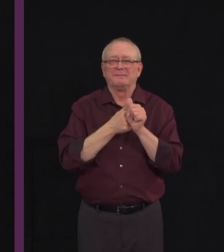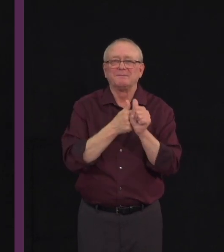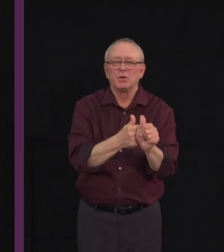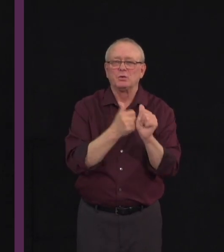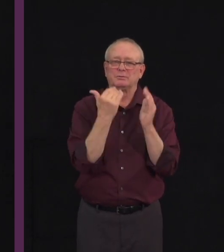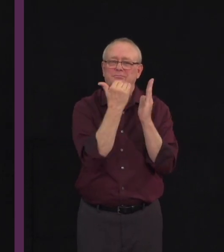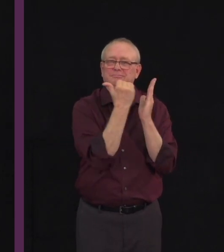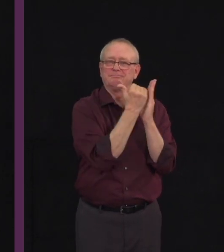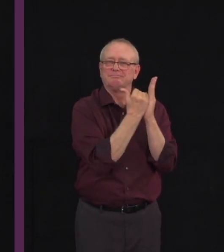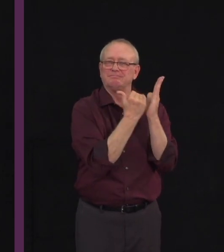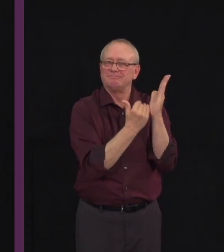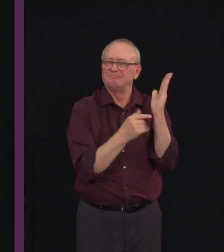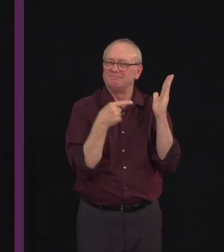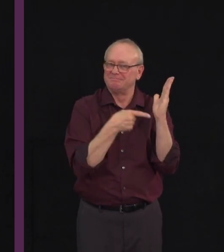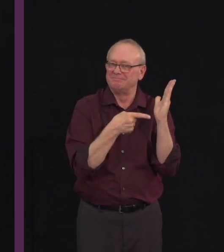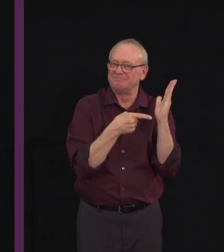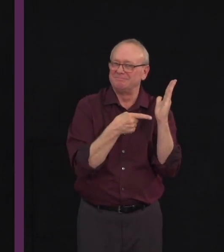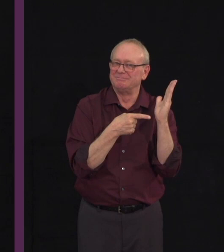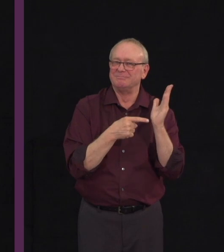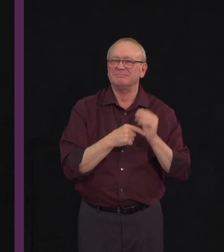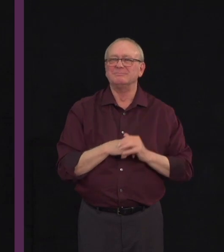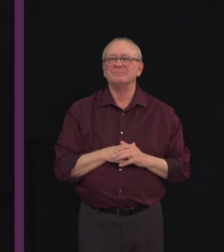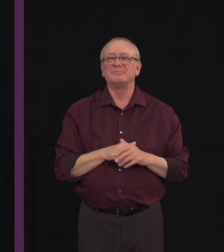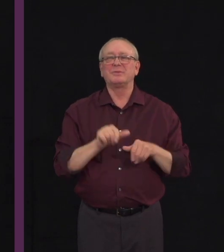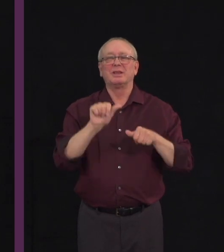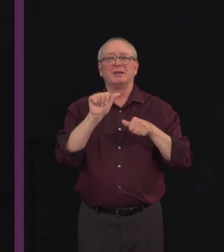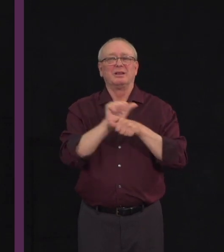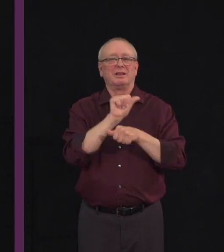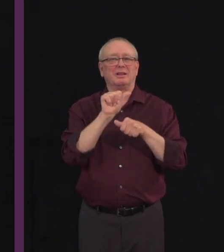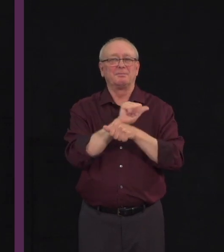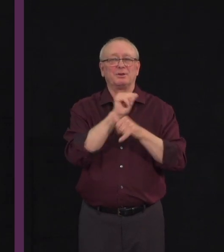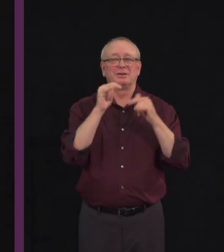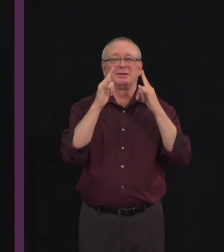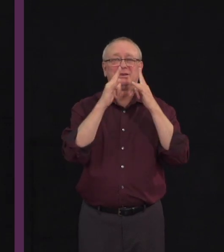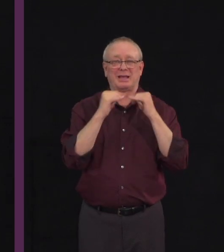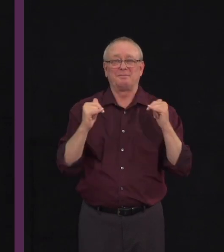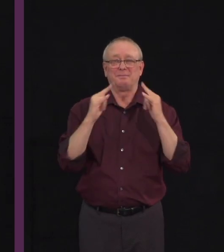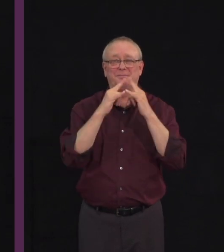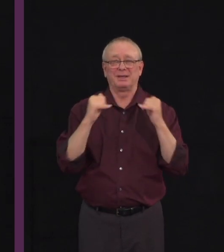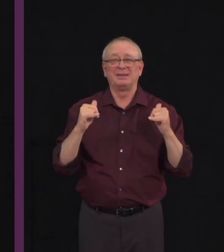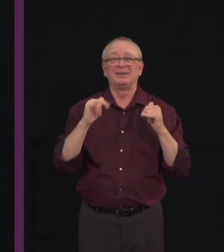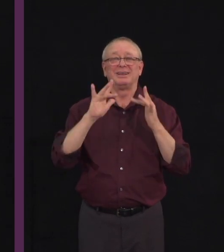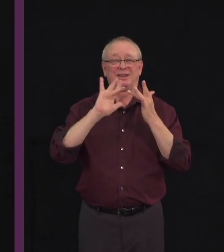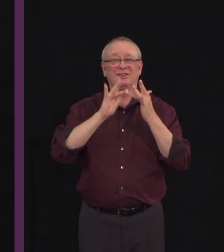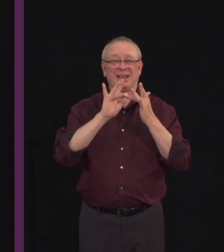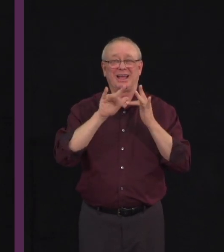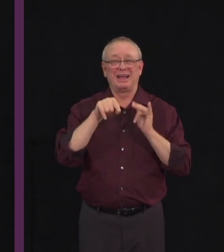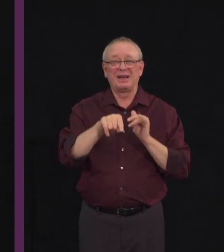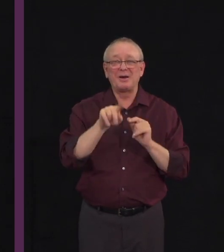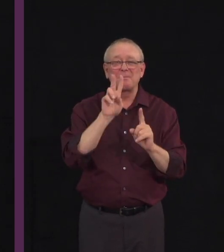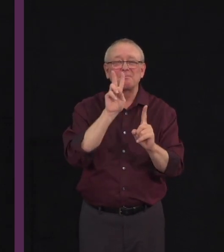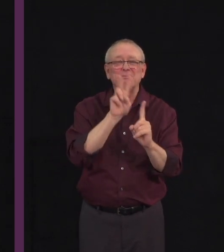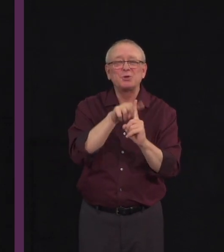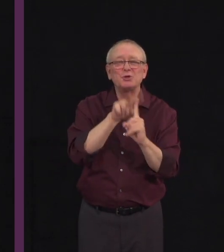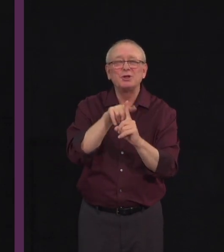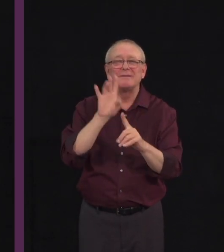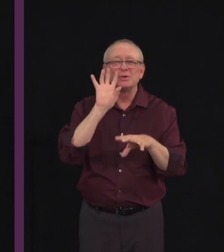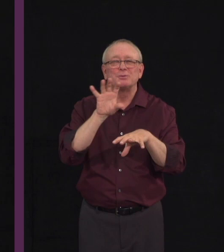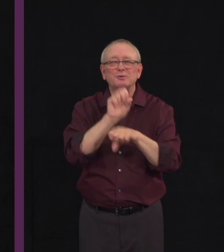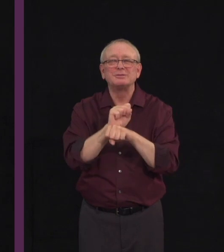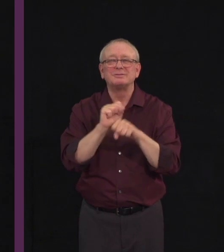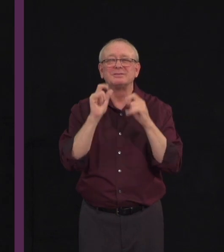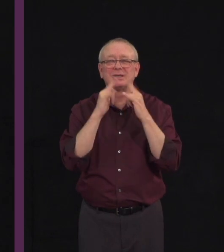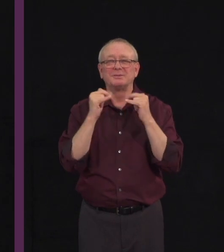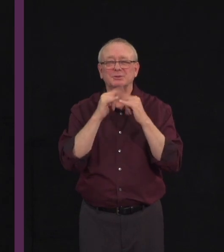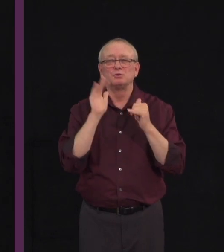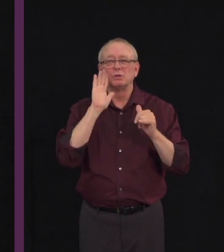Thirdly, Alberta's online campground reservation system will open for bookings on May 14th, and campsites